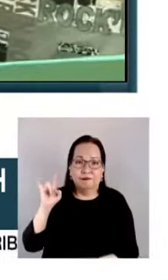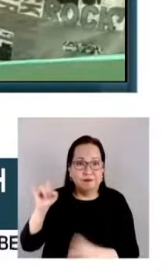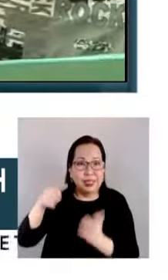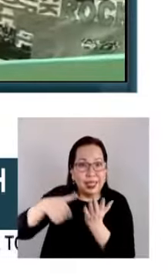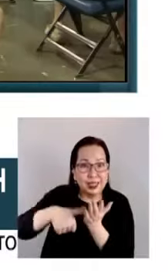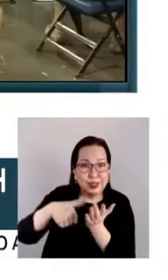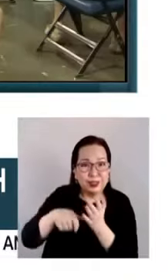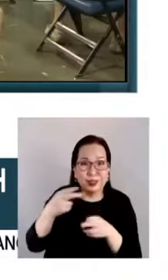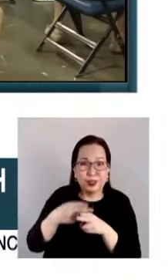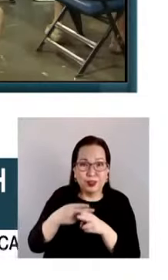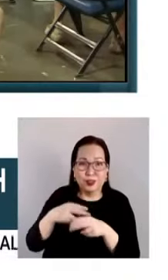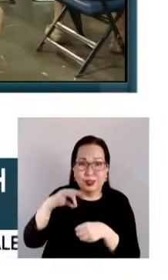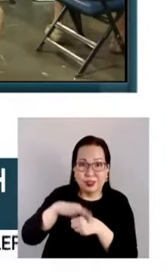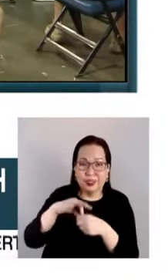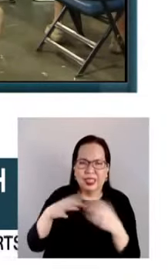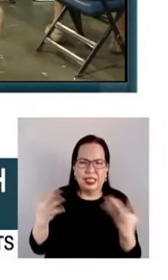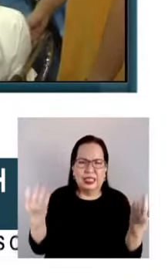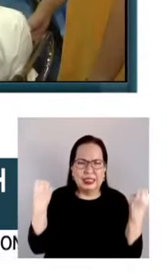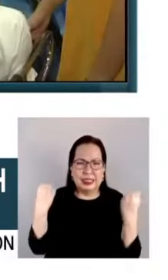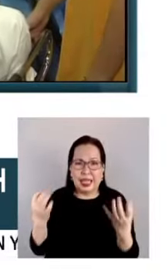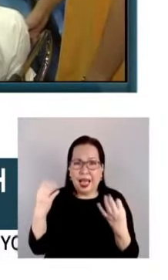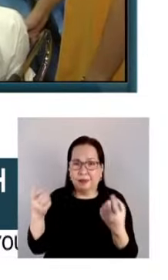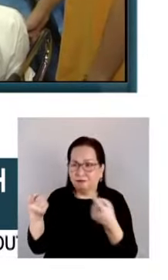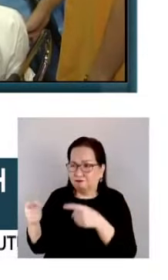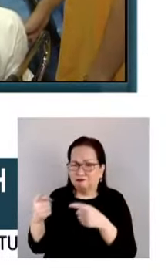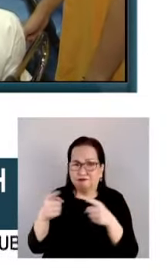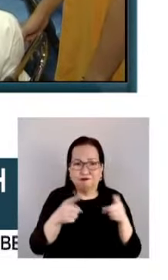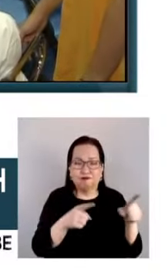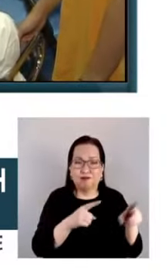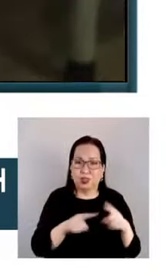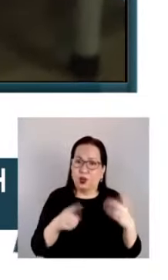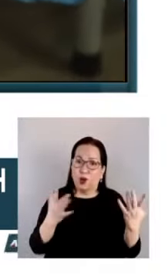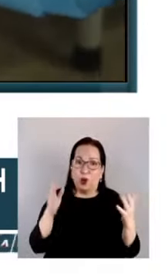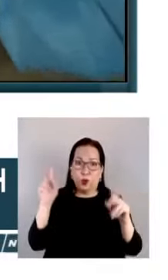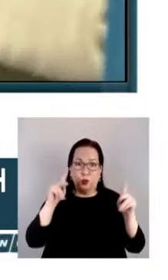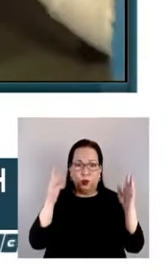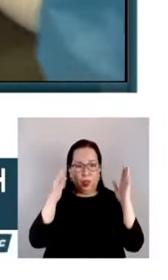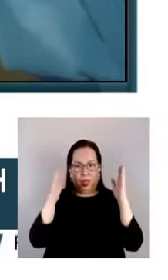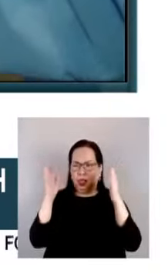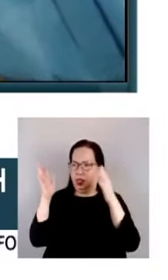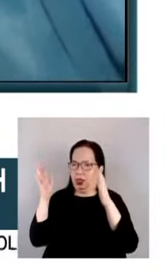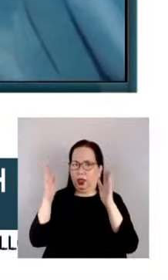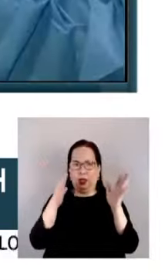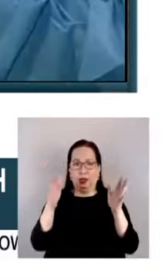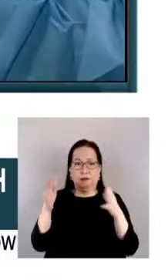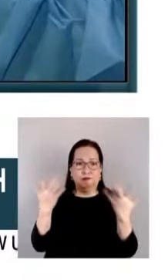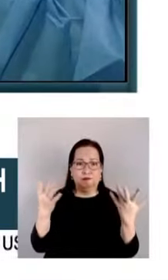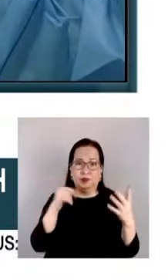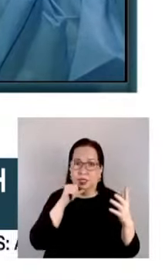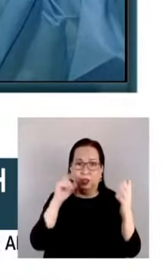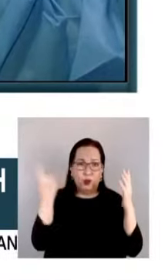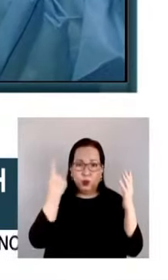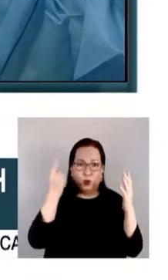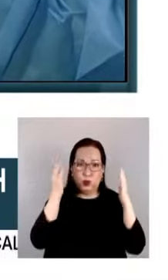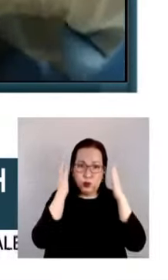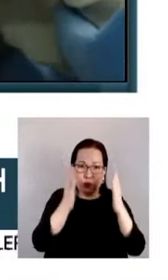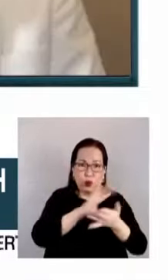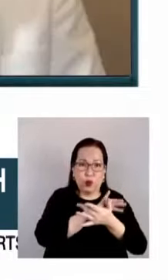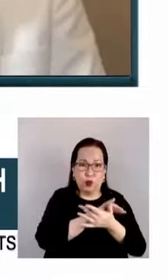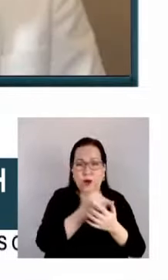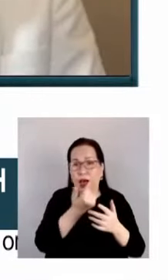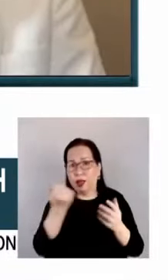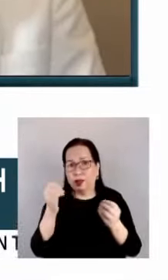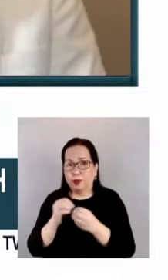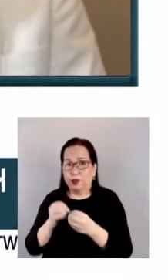of these things has been a factor why the focus is not more on the COVID, but for other things. Yeah, so what do we do? Do we just